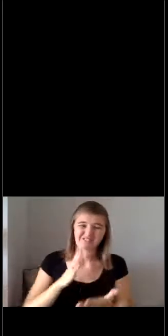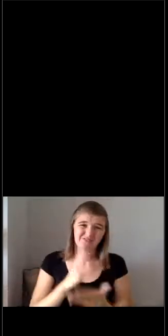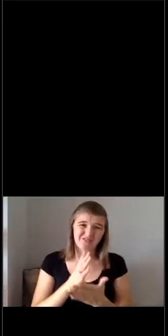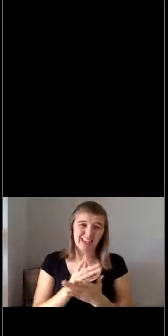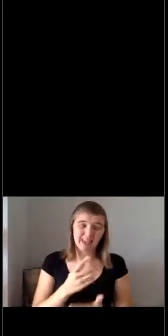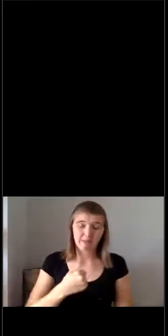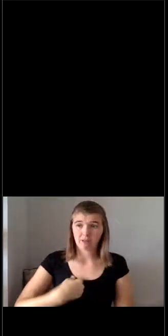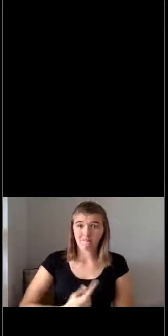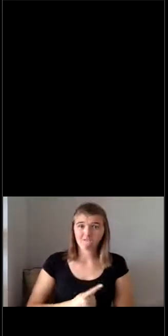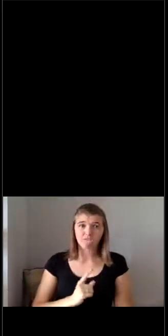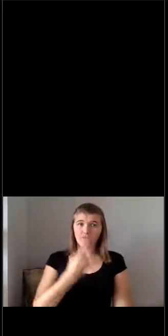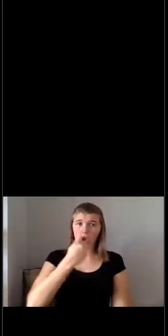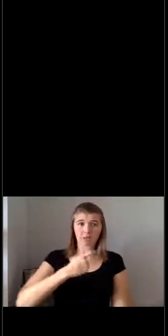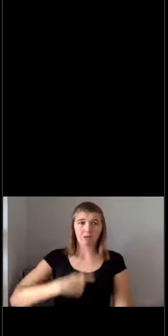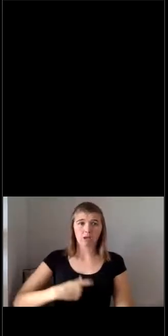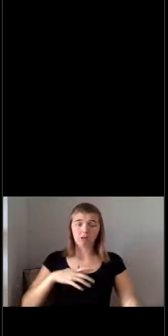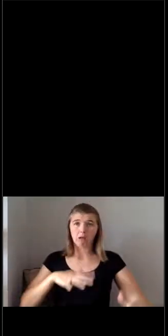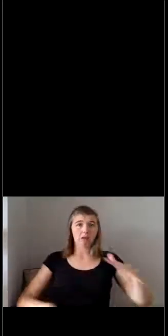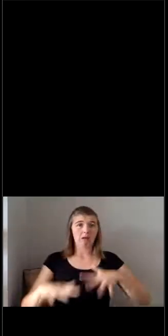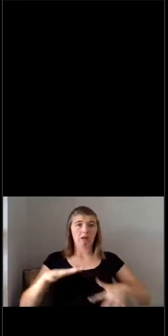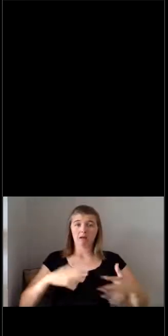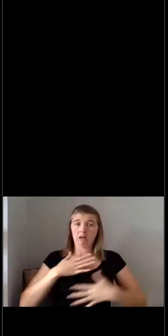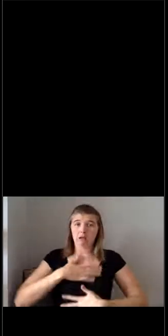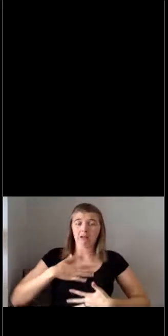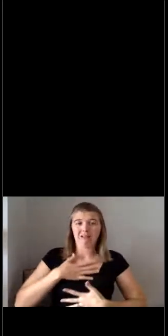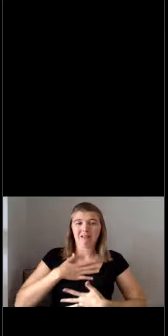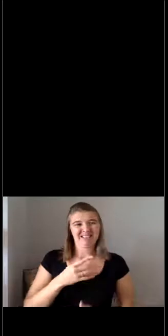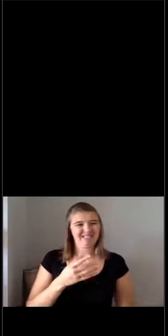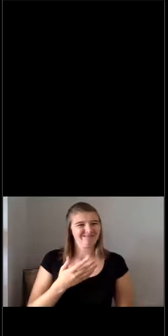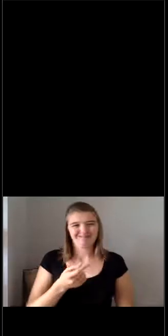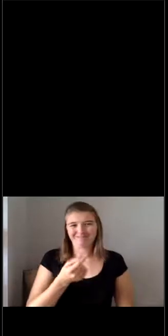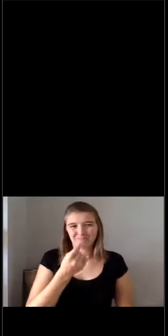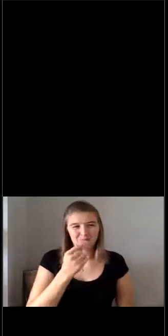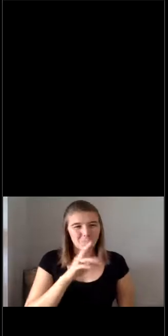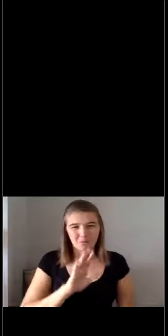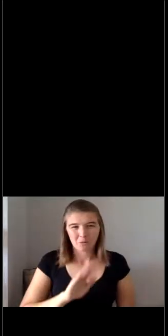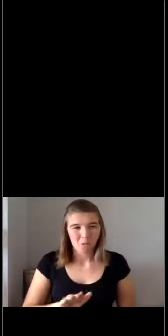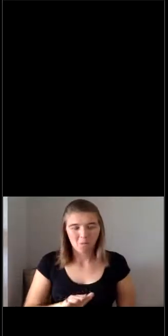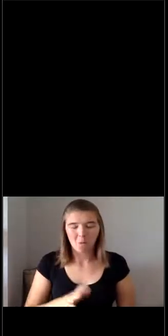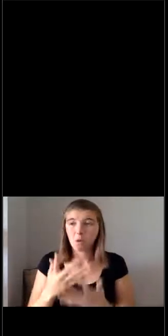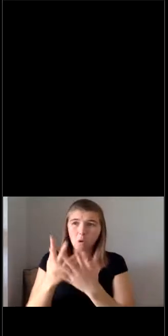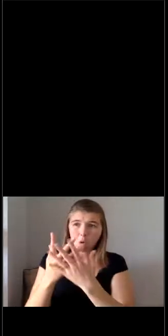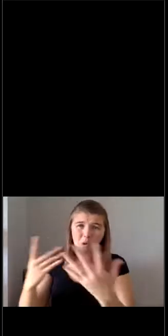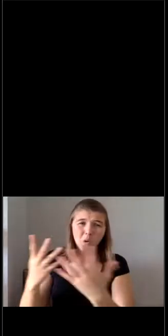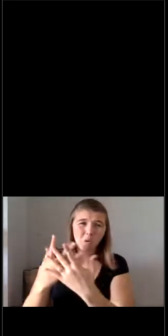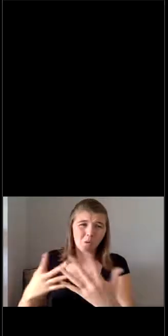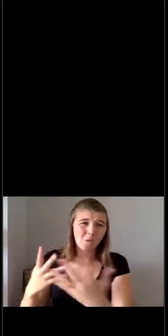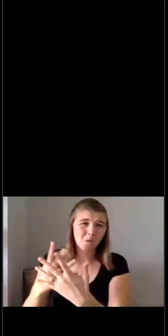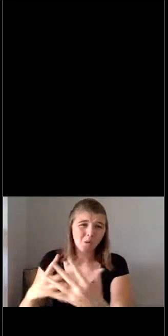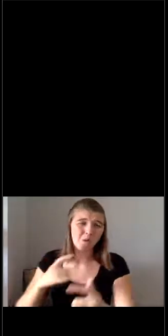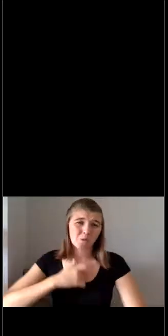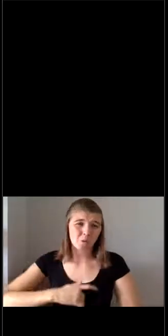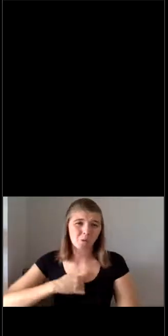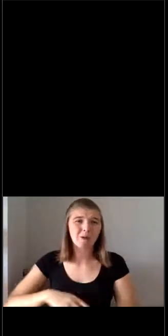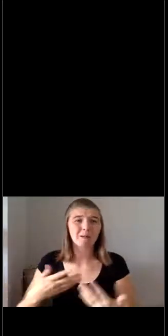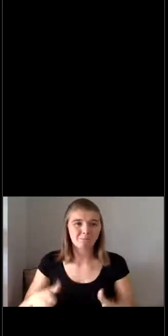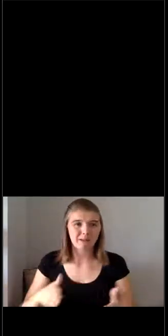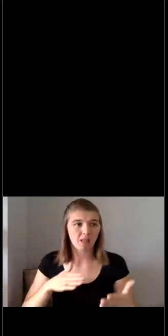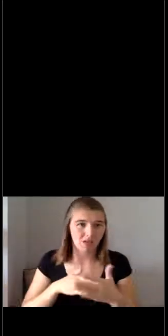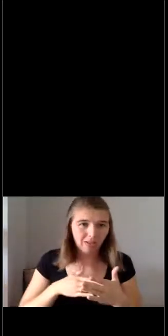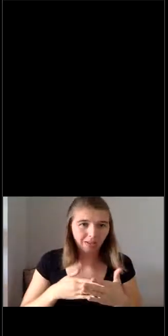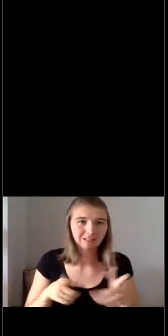dealing with now. You know, hundreds, if not thousands, if not millions of humans have dealt with the same or similar problem before and they've found a solution. So we